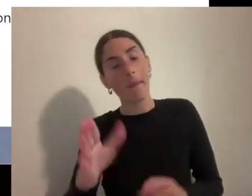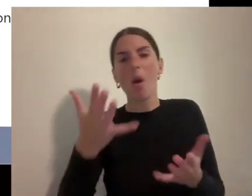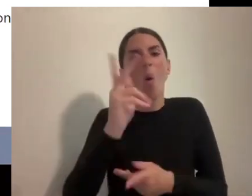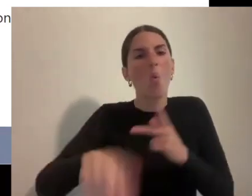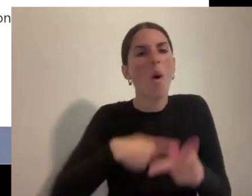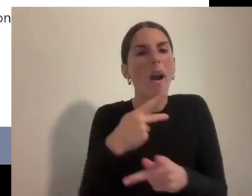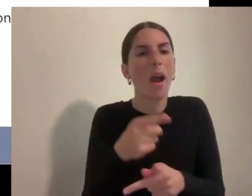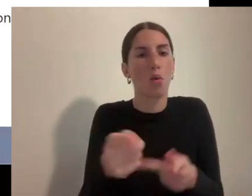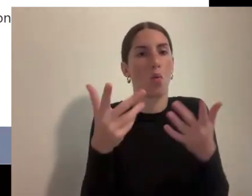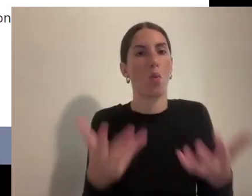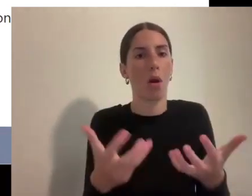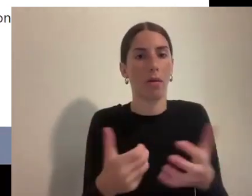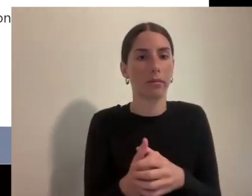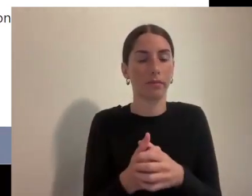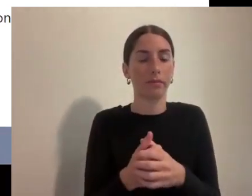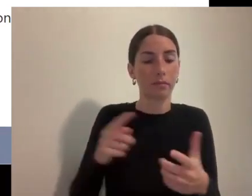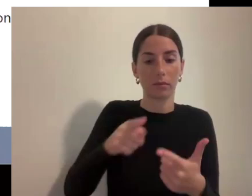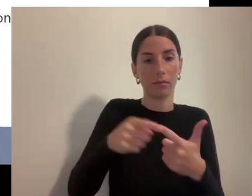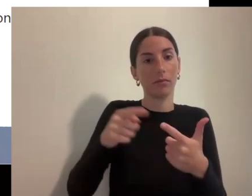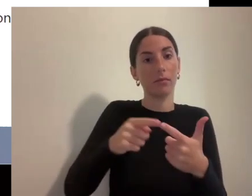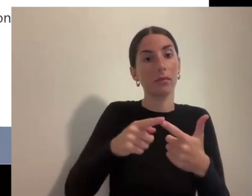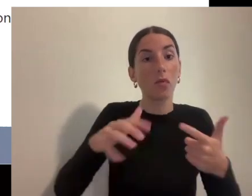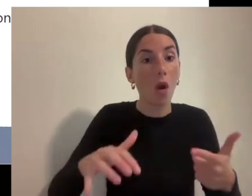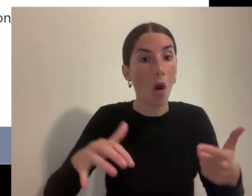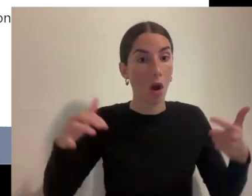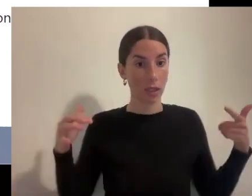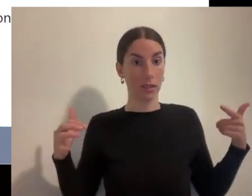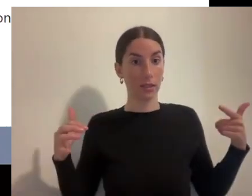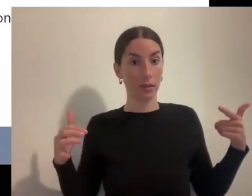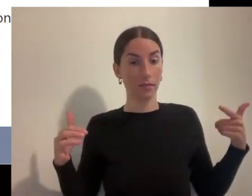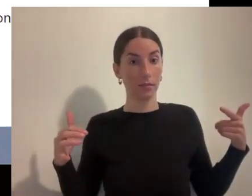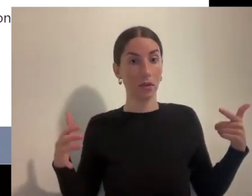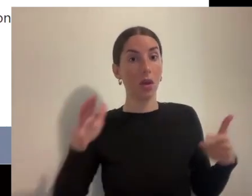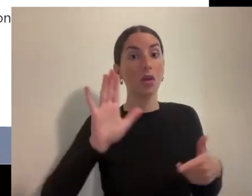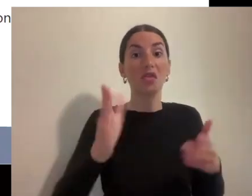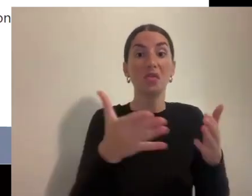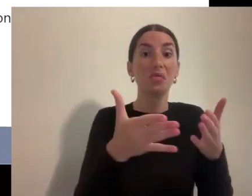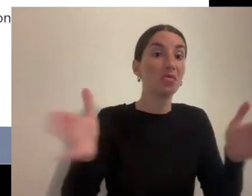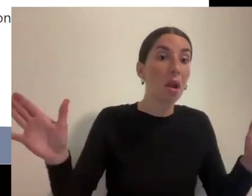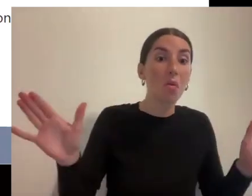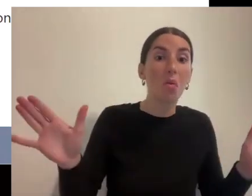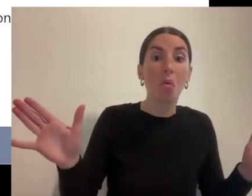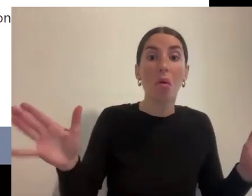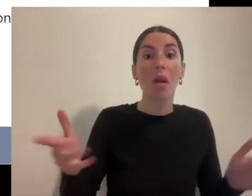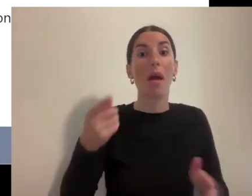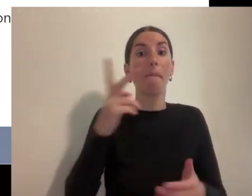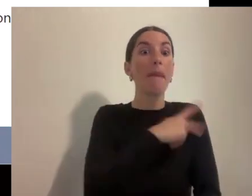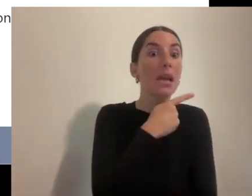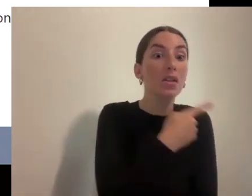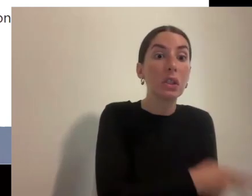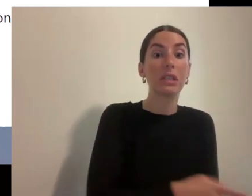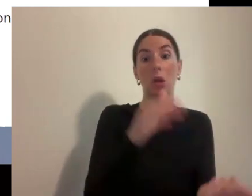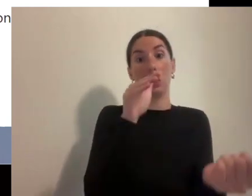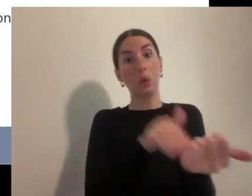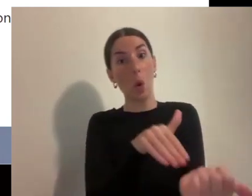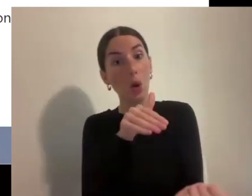have in mind? Audience. Is the intended audience the general public, patients, or healthcare